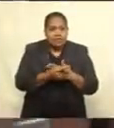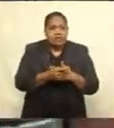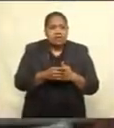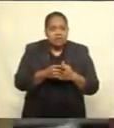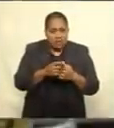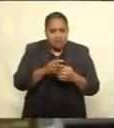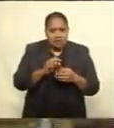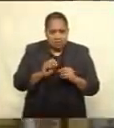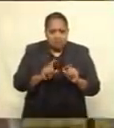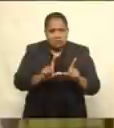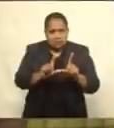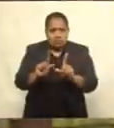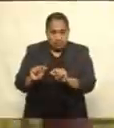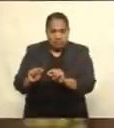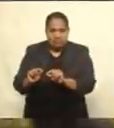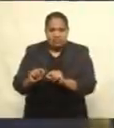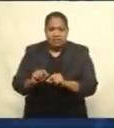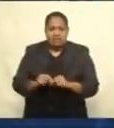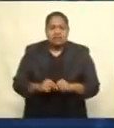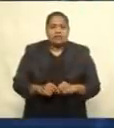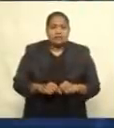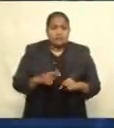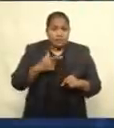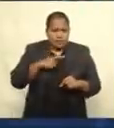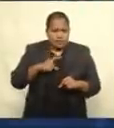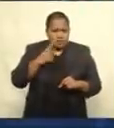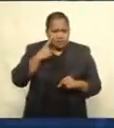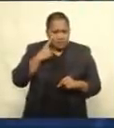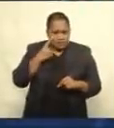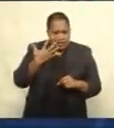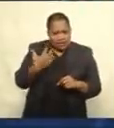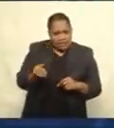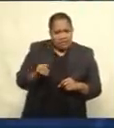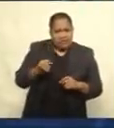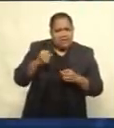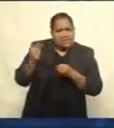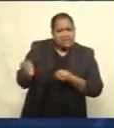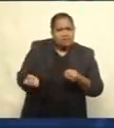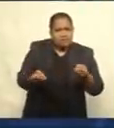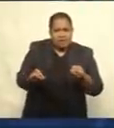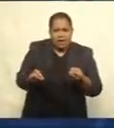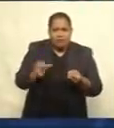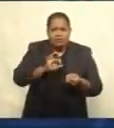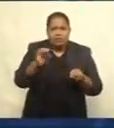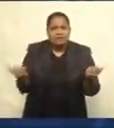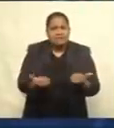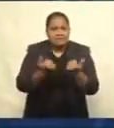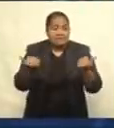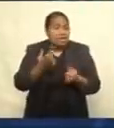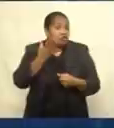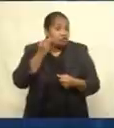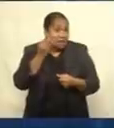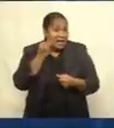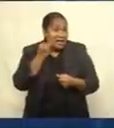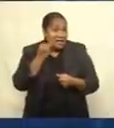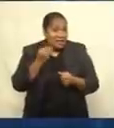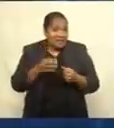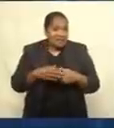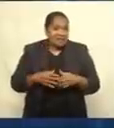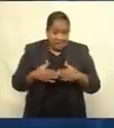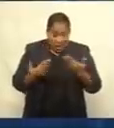As you know that, just recently we saw that there was shortage of, sugar supply, which is now